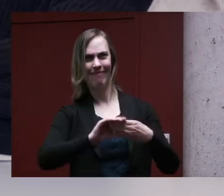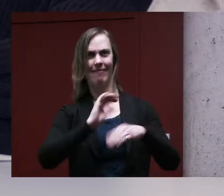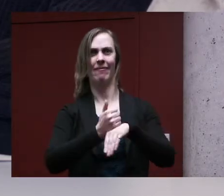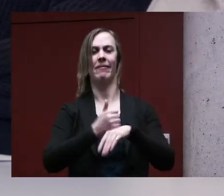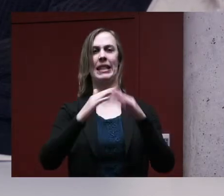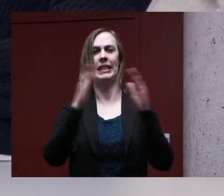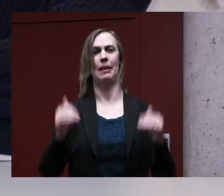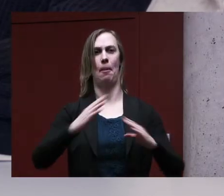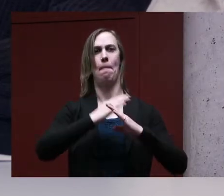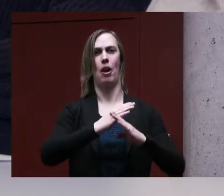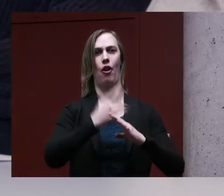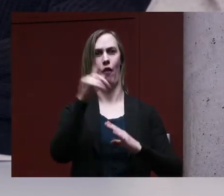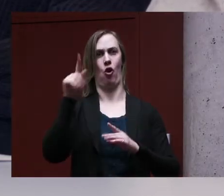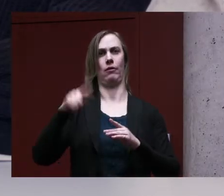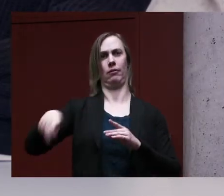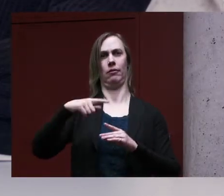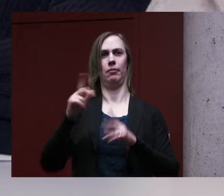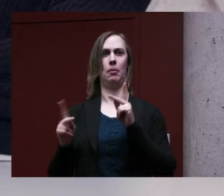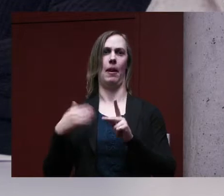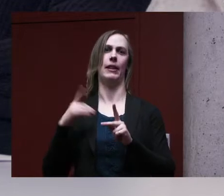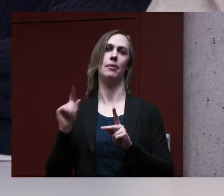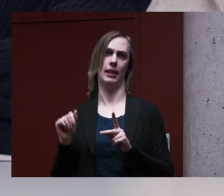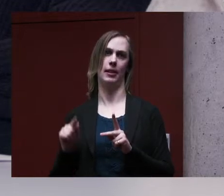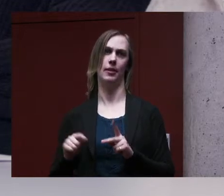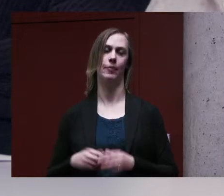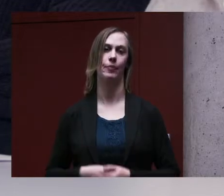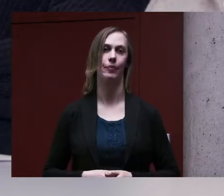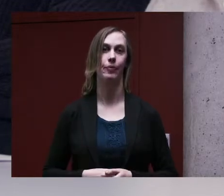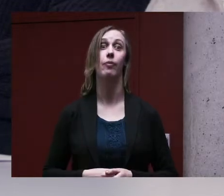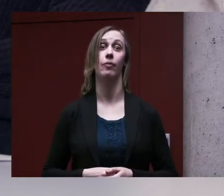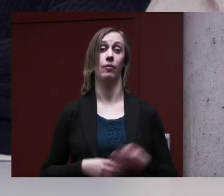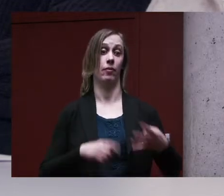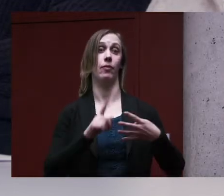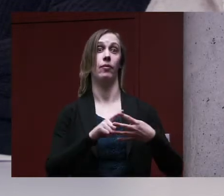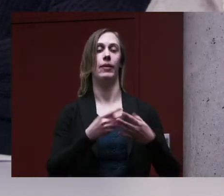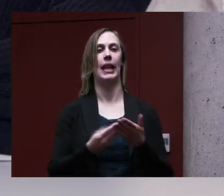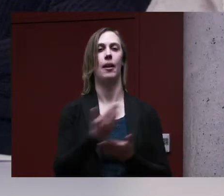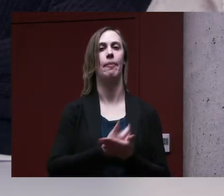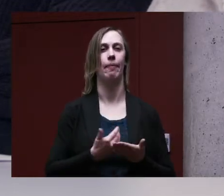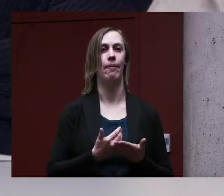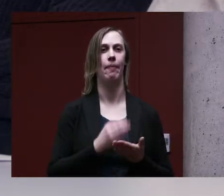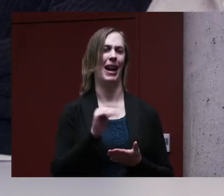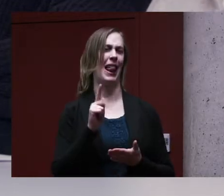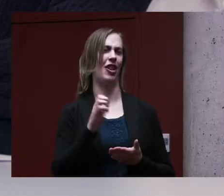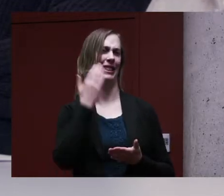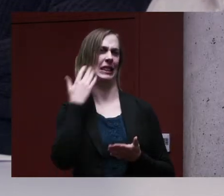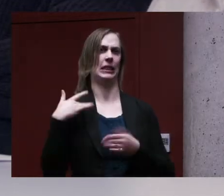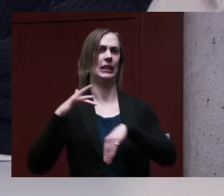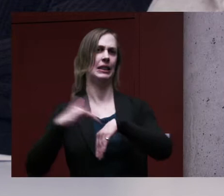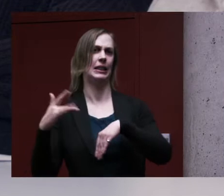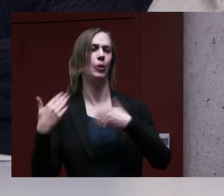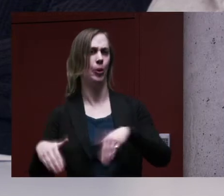with disabilities in our community. The first barrier of discussion is income, and Claire touched on that.